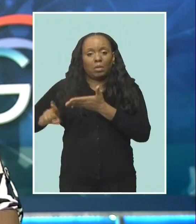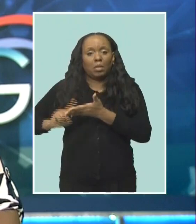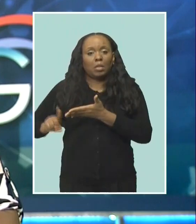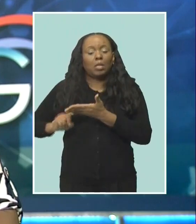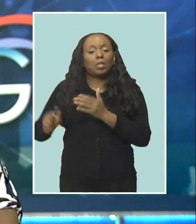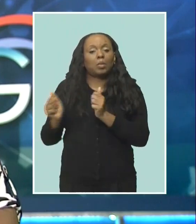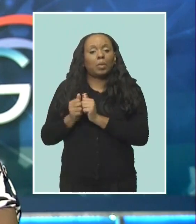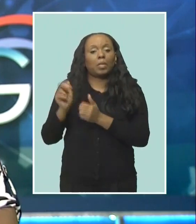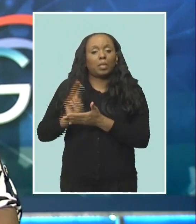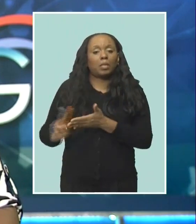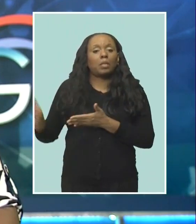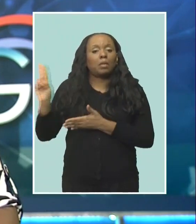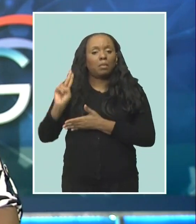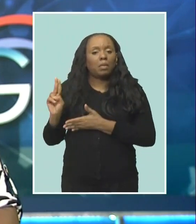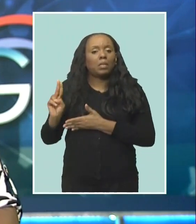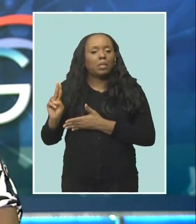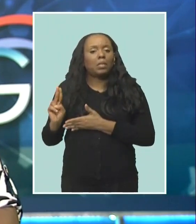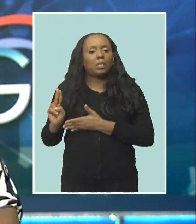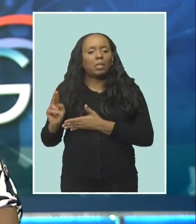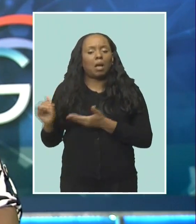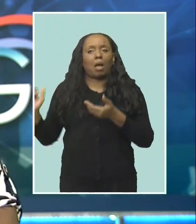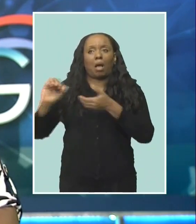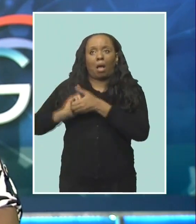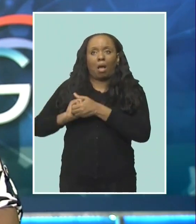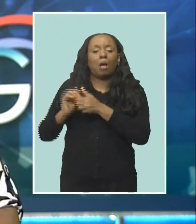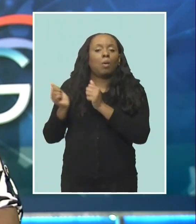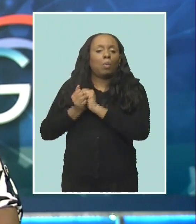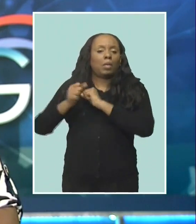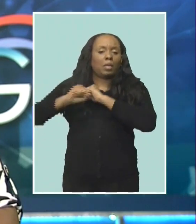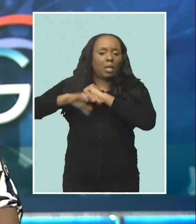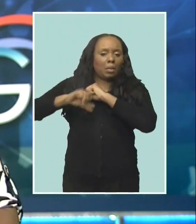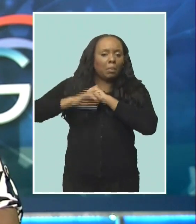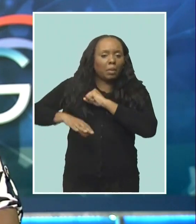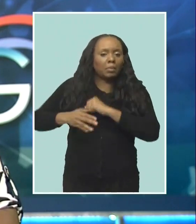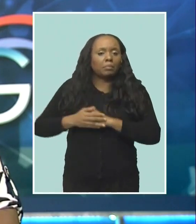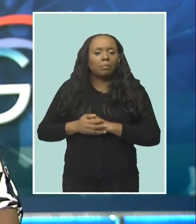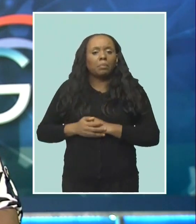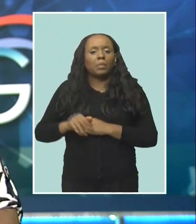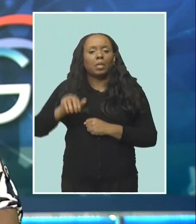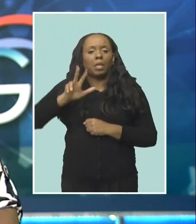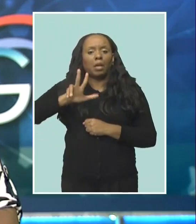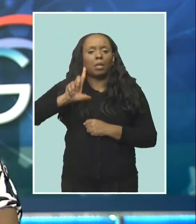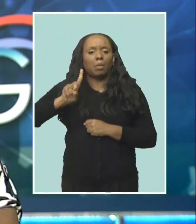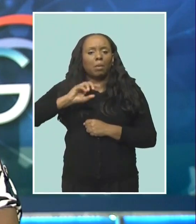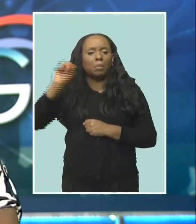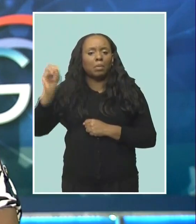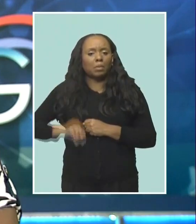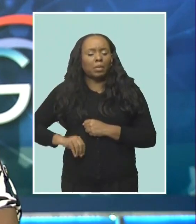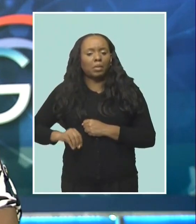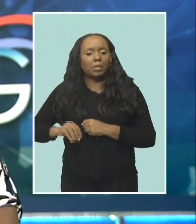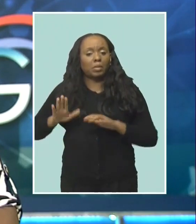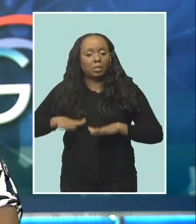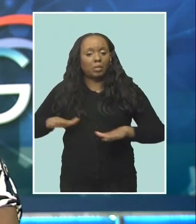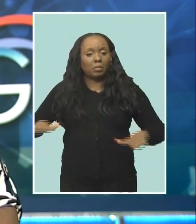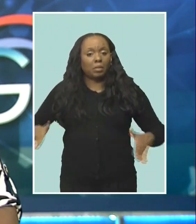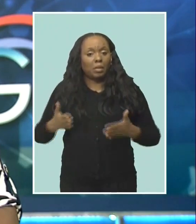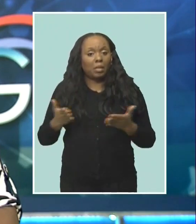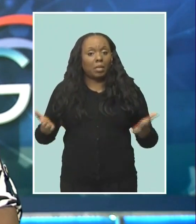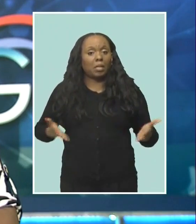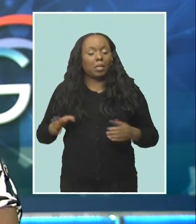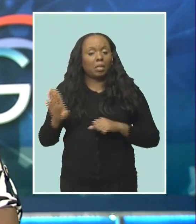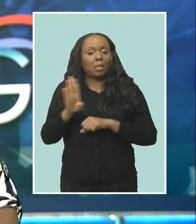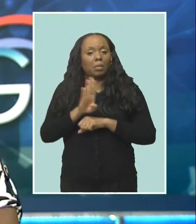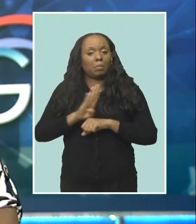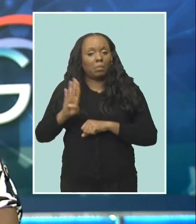Cave Hill, Nicole Foster, is a partner in the campaign. She says with 31% of the island's children being